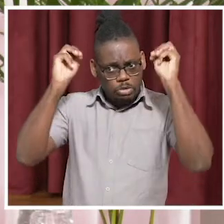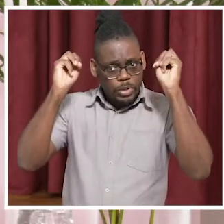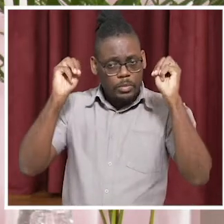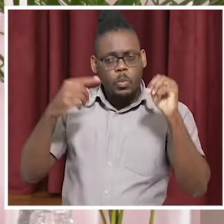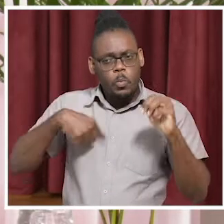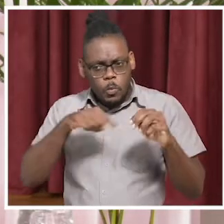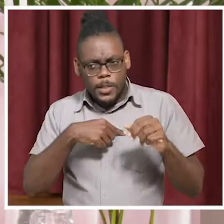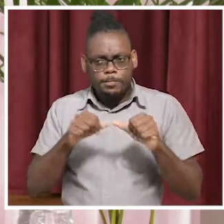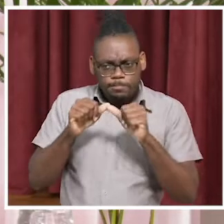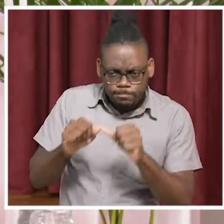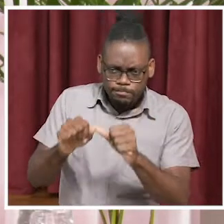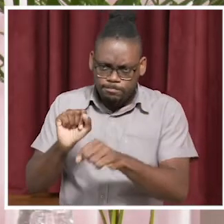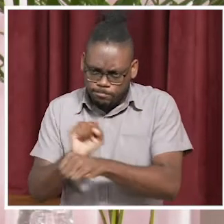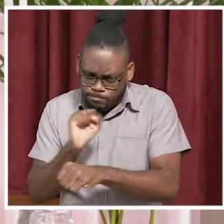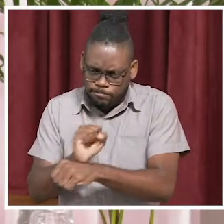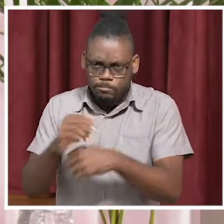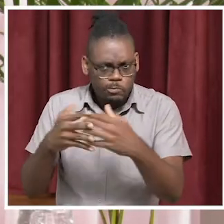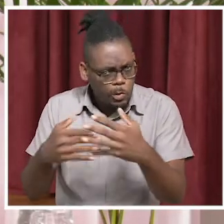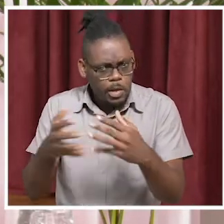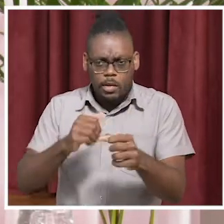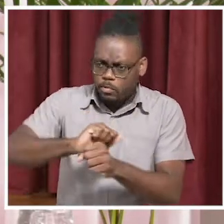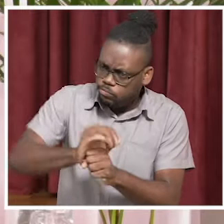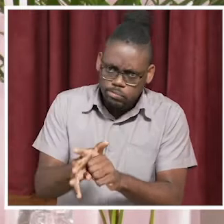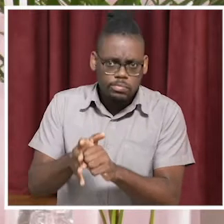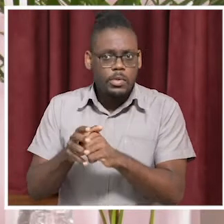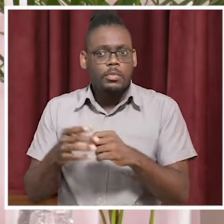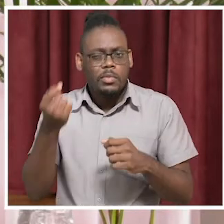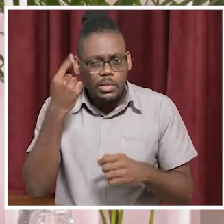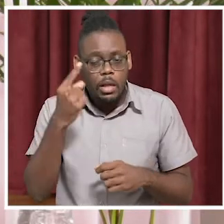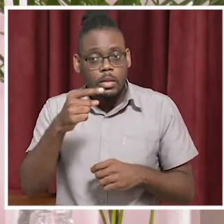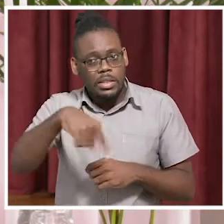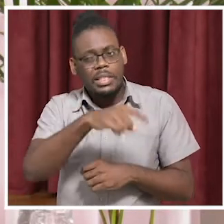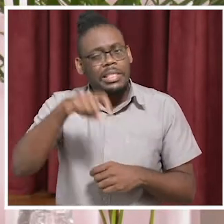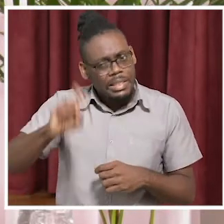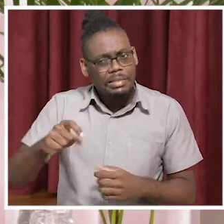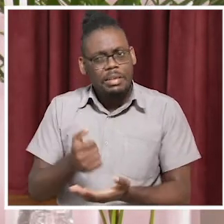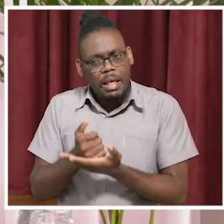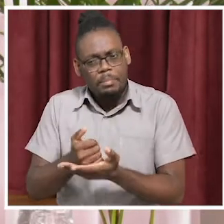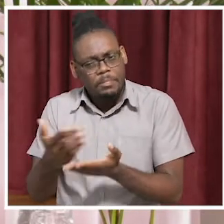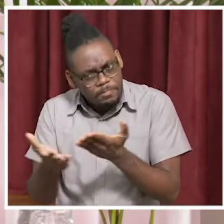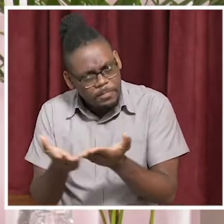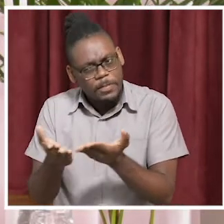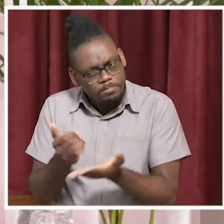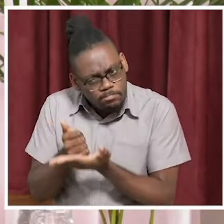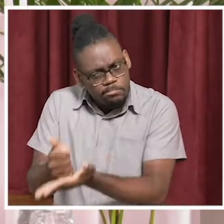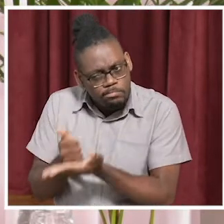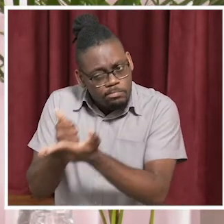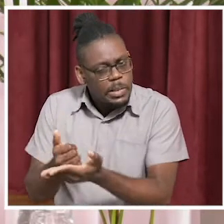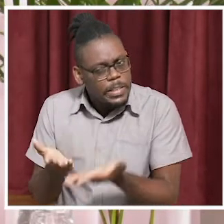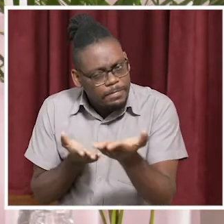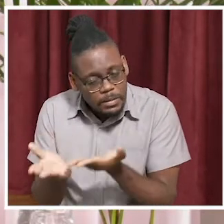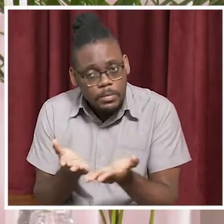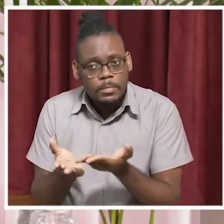pandemic, because we have this, we are serving the most vulnerable. Right. With respect to, as I said, we have